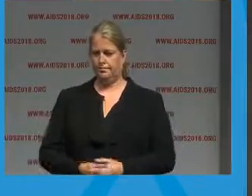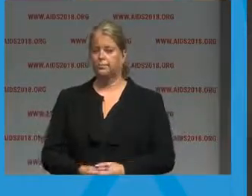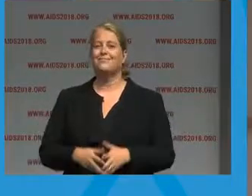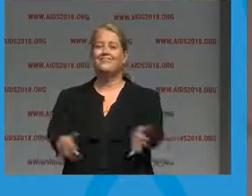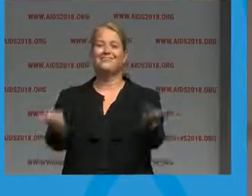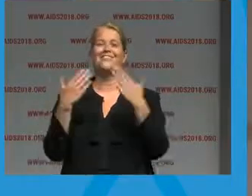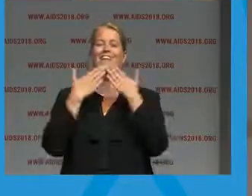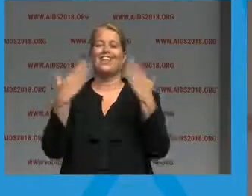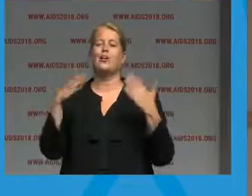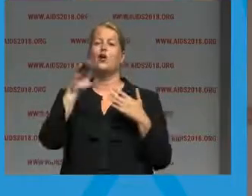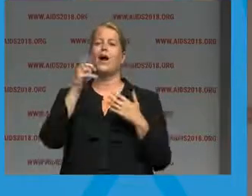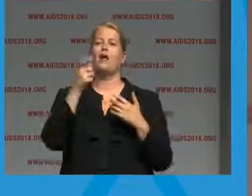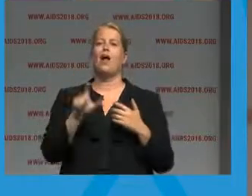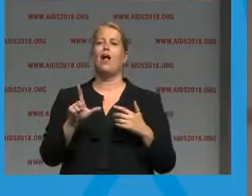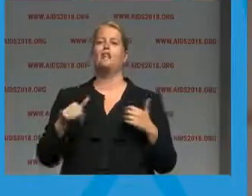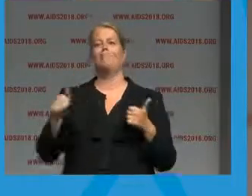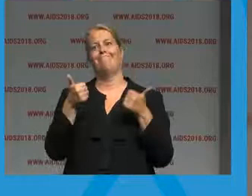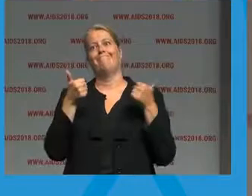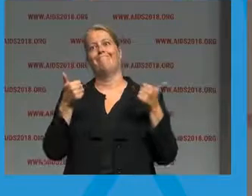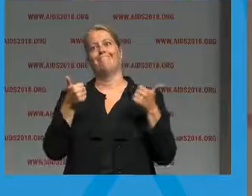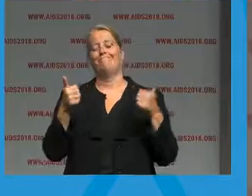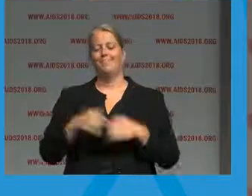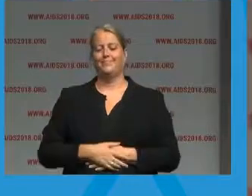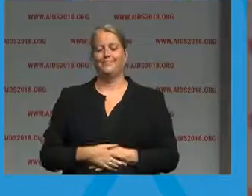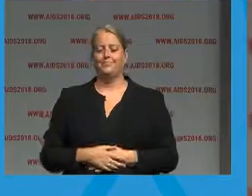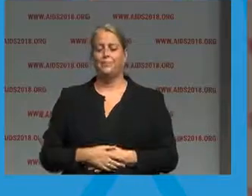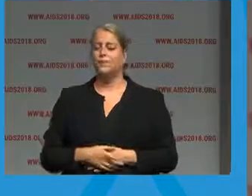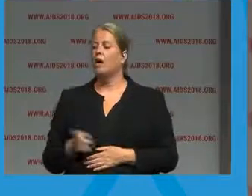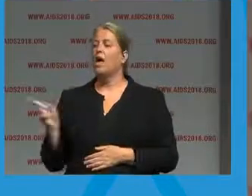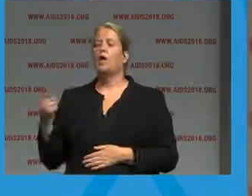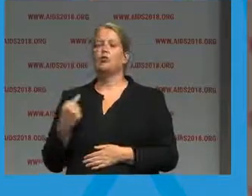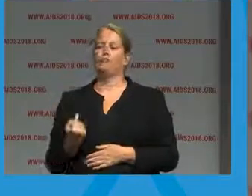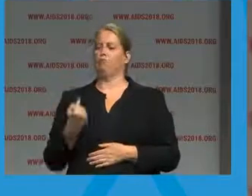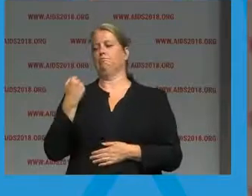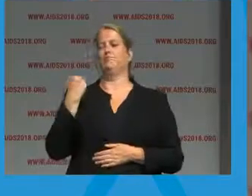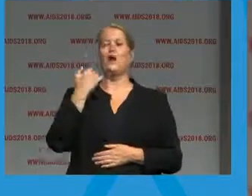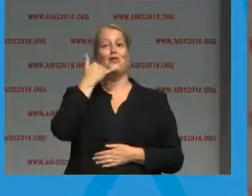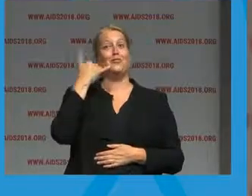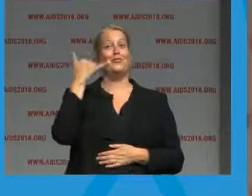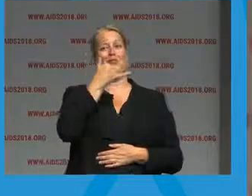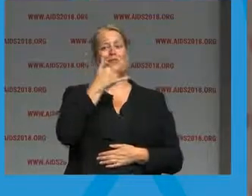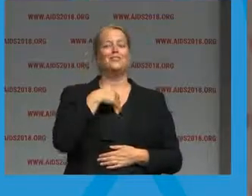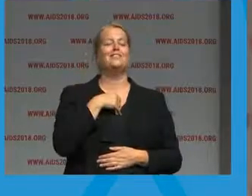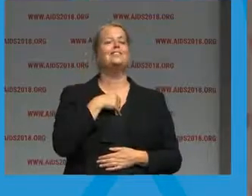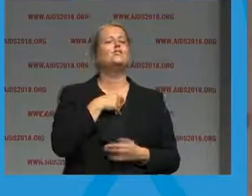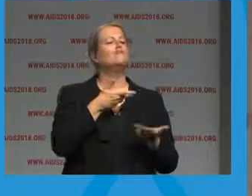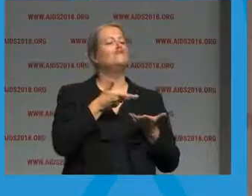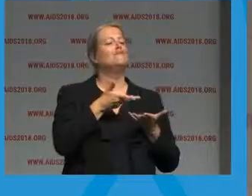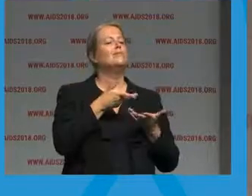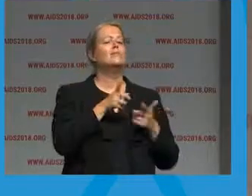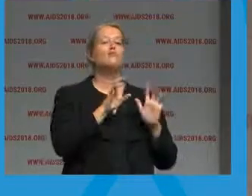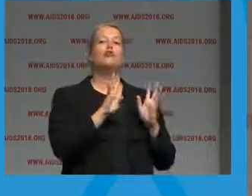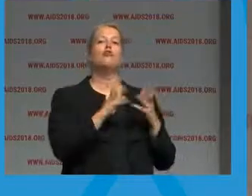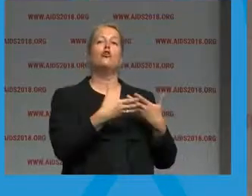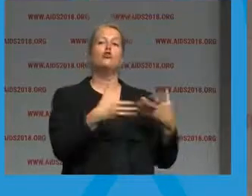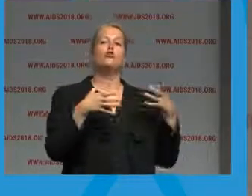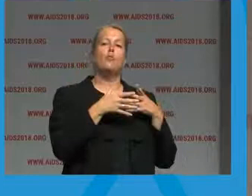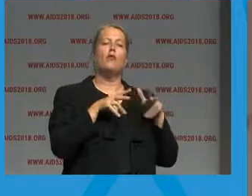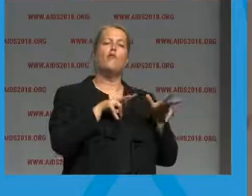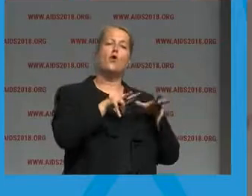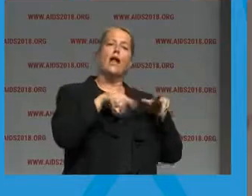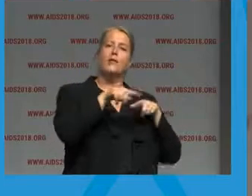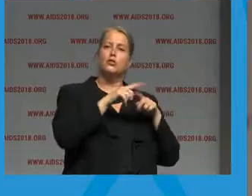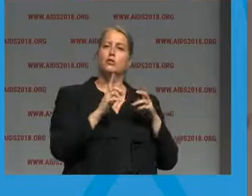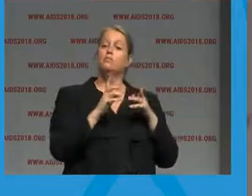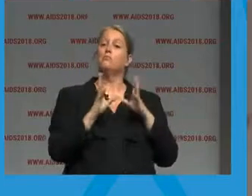Thank you, Carol. That's really terrific. I was on the phone the other day with a group of organizers for the meeting. We were talking